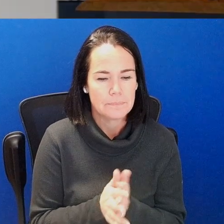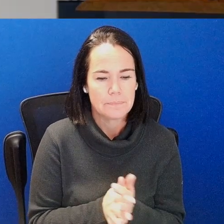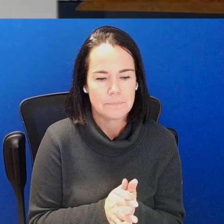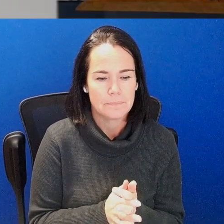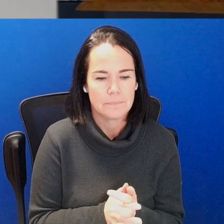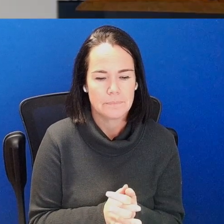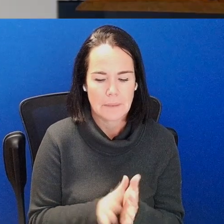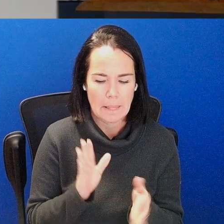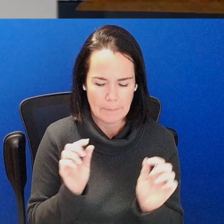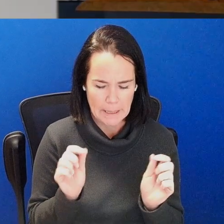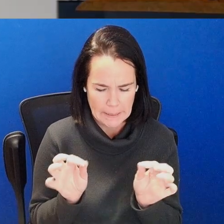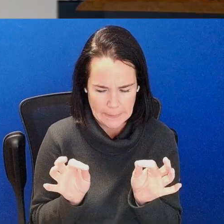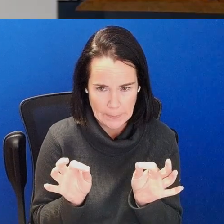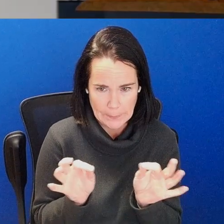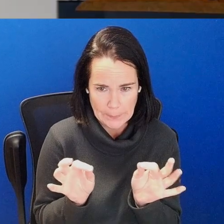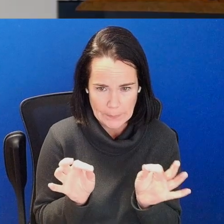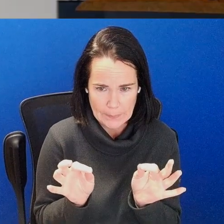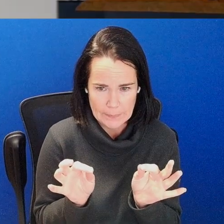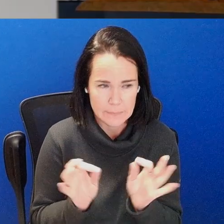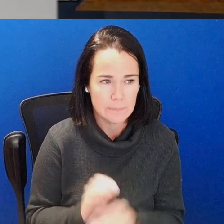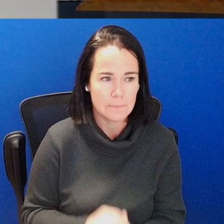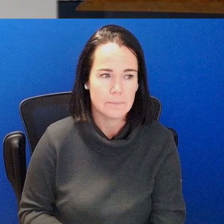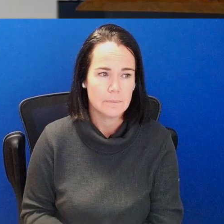right. A little bit closer.